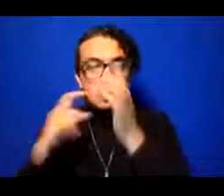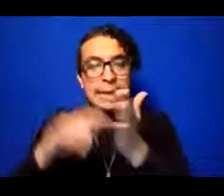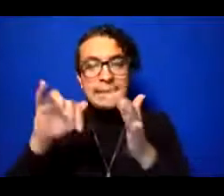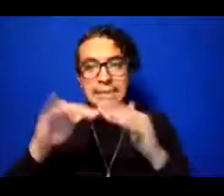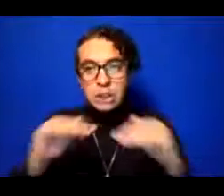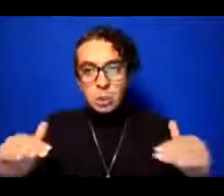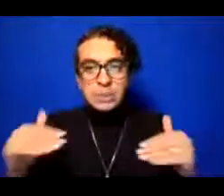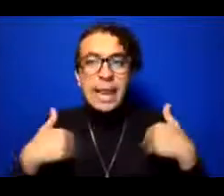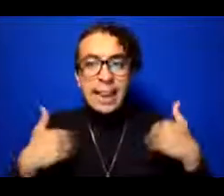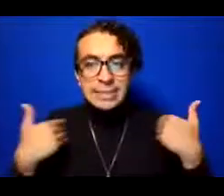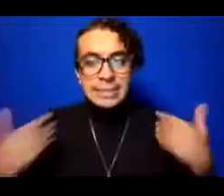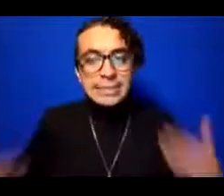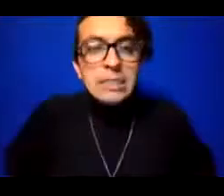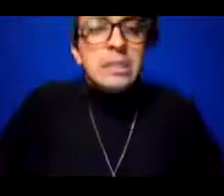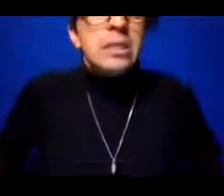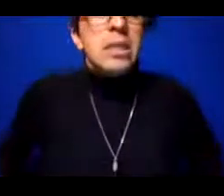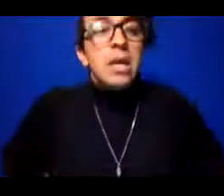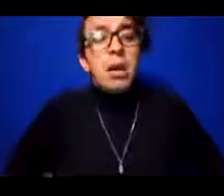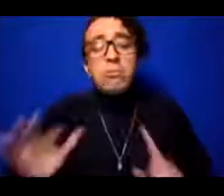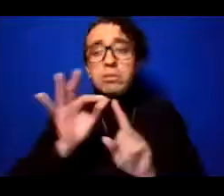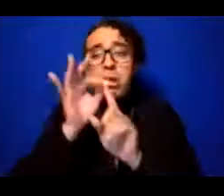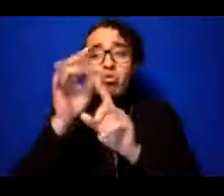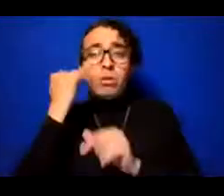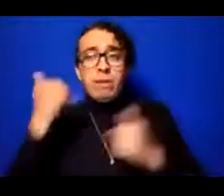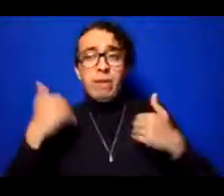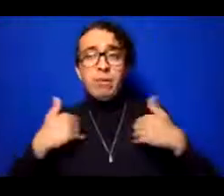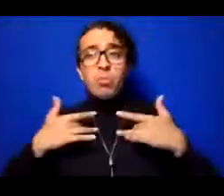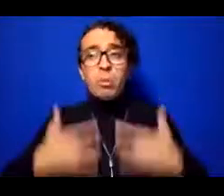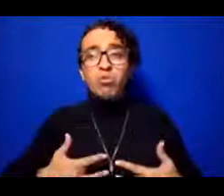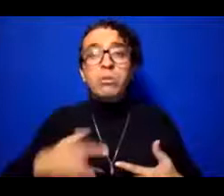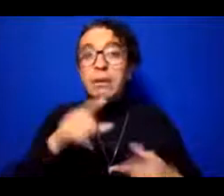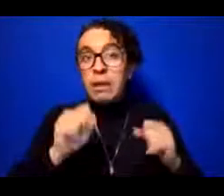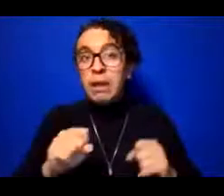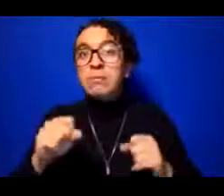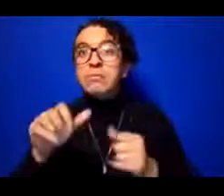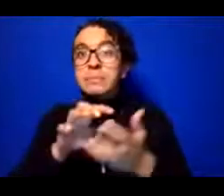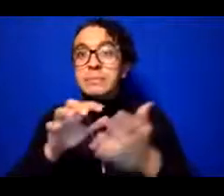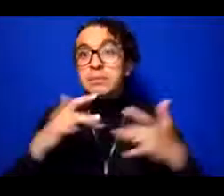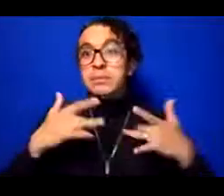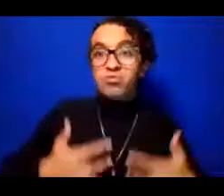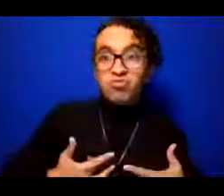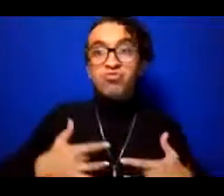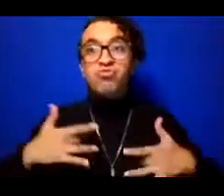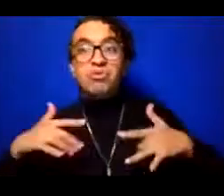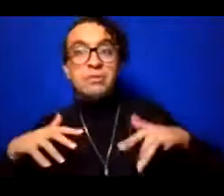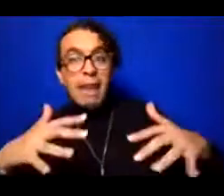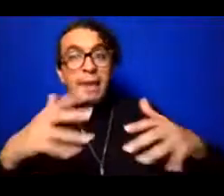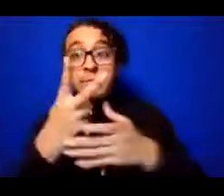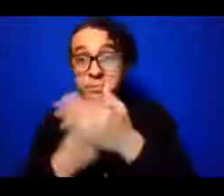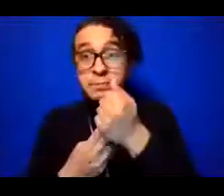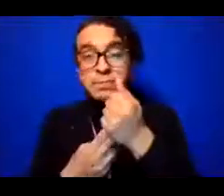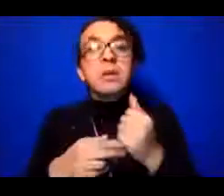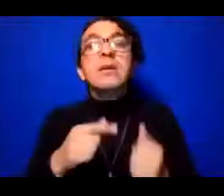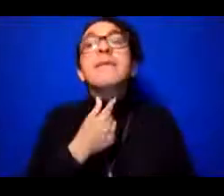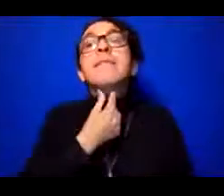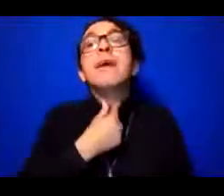adolescents, especially if they're struggling with depression, but this can also be a depression and anxiety. But thyroid hormone